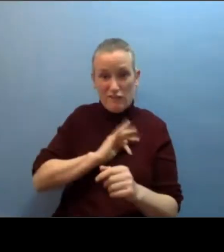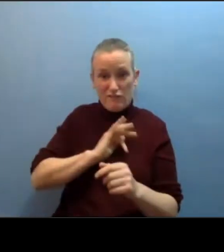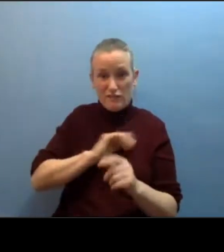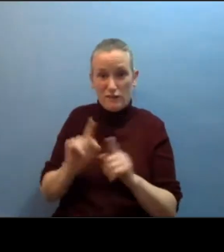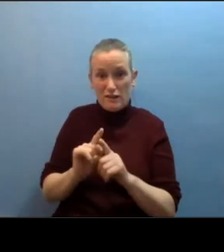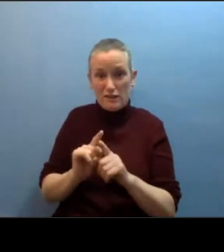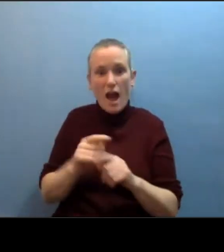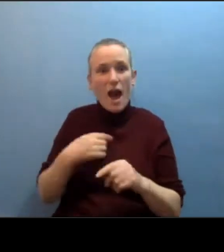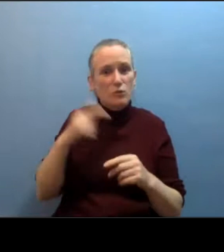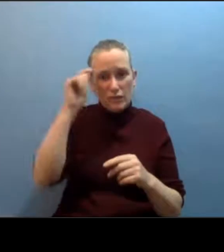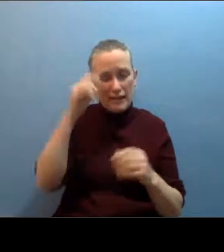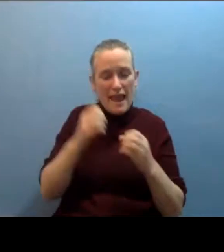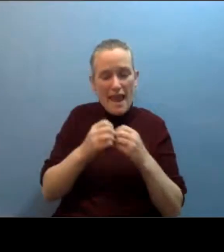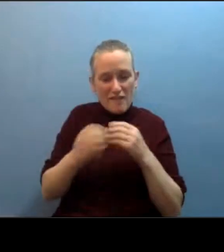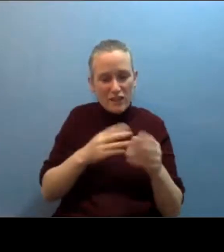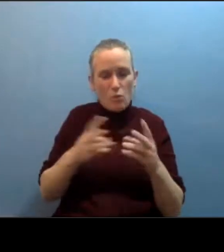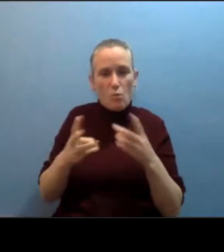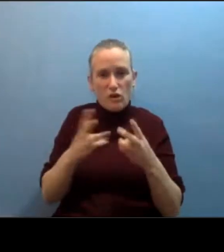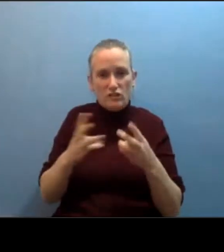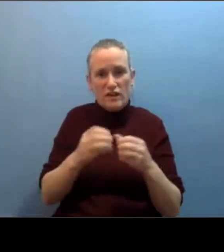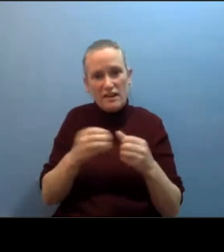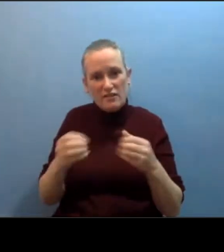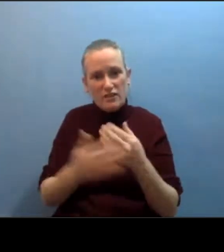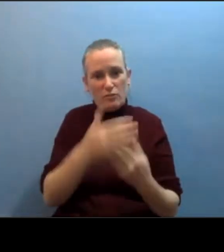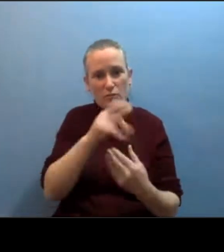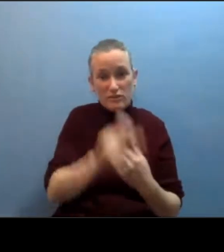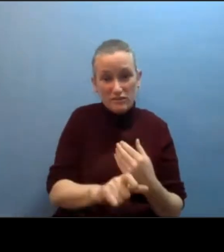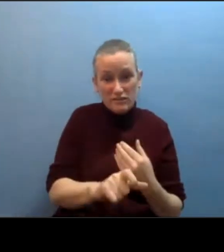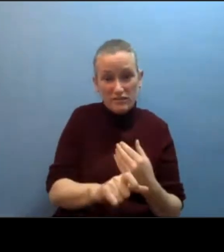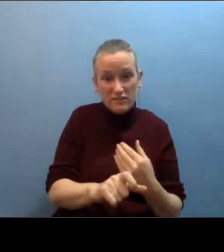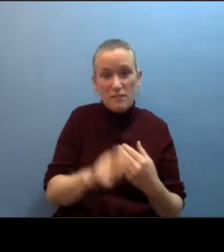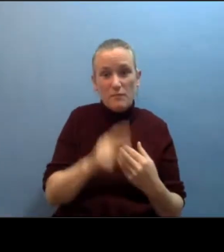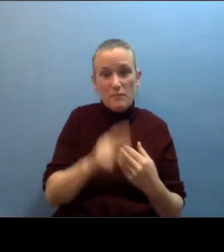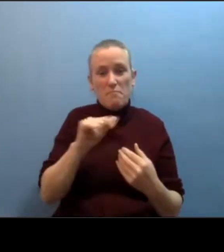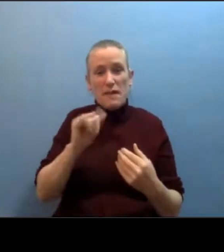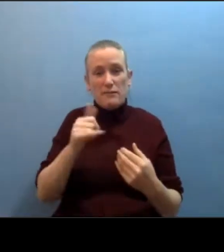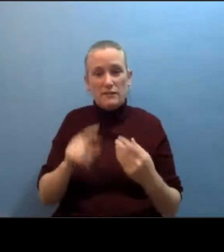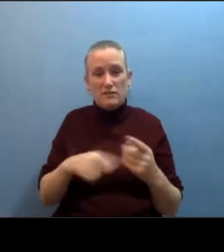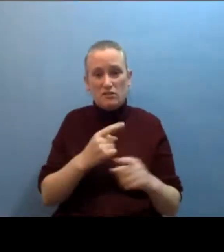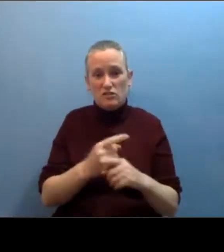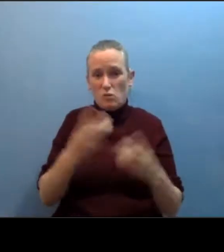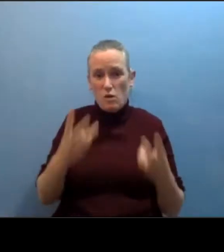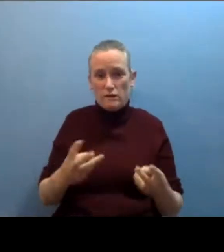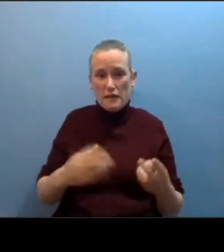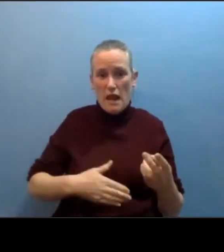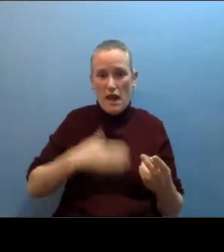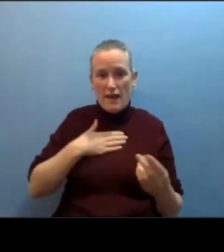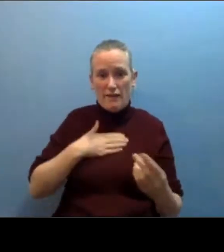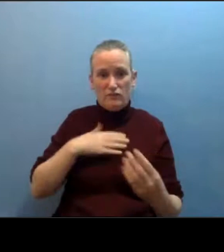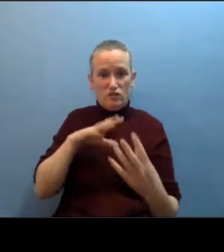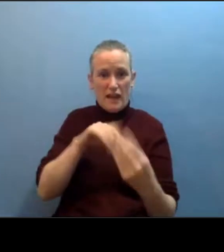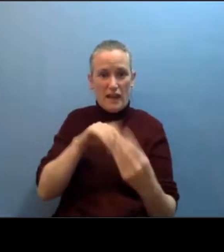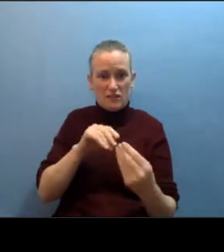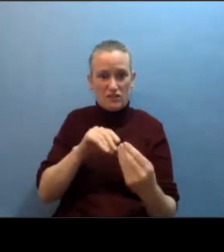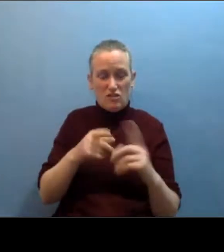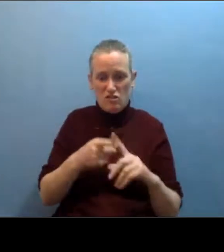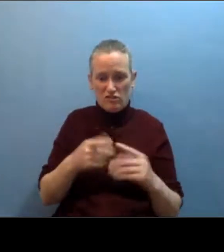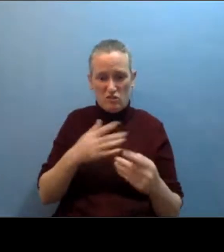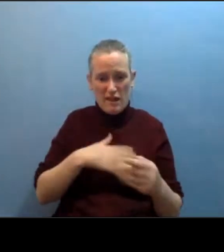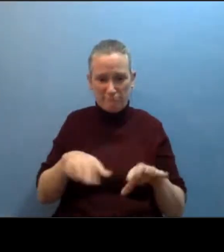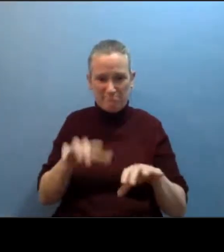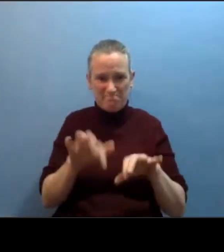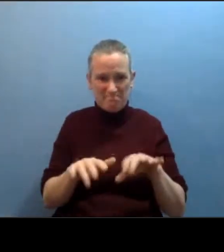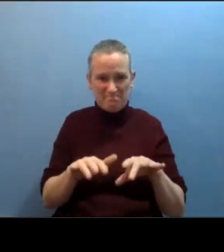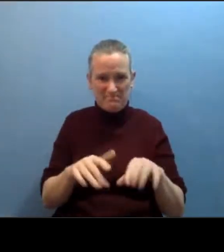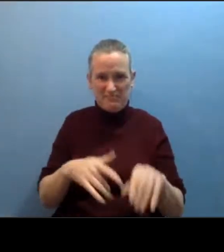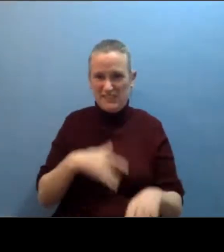for every young person. So it might be about that, the fact that it's live chat, that it's writing something down. There could be a number of reasons that it might not